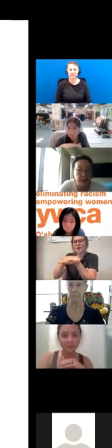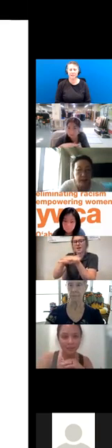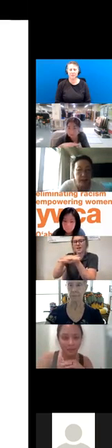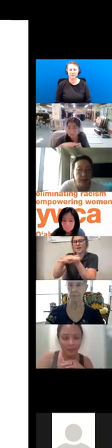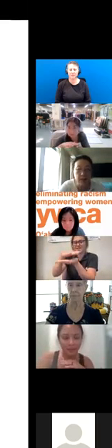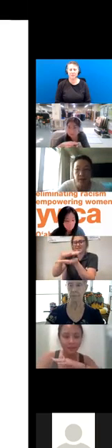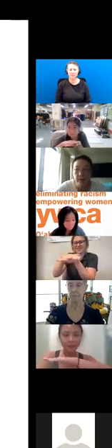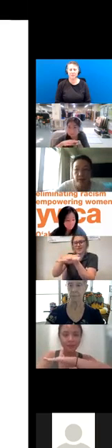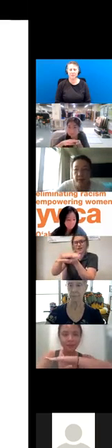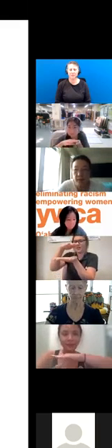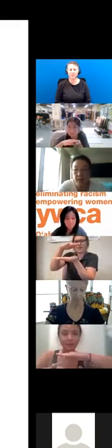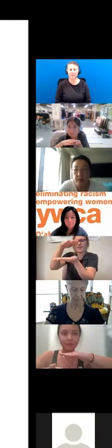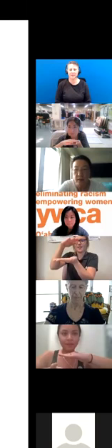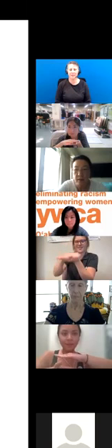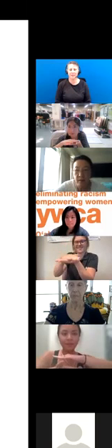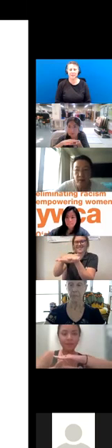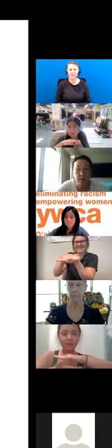Nice like that. Two hands together. Yeah.